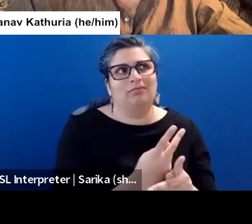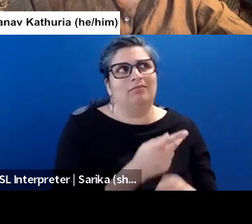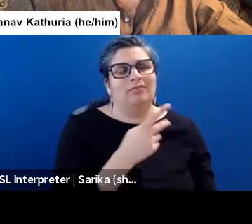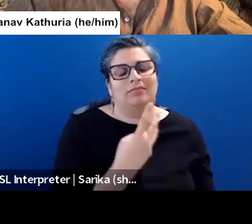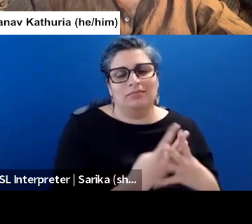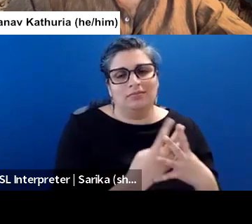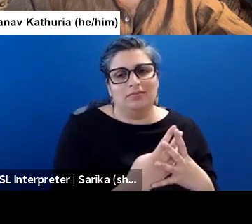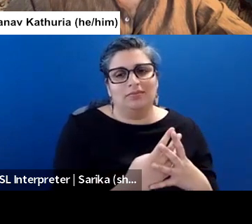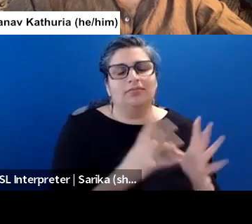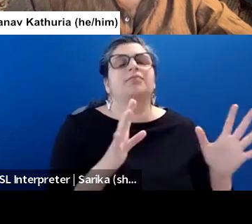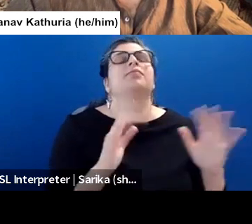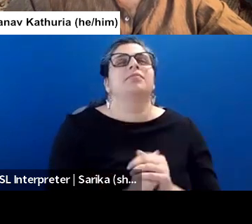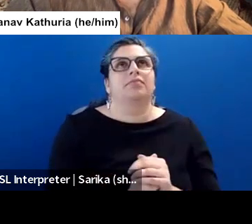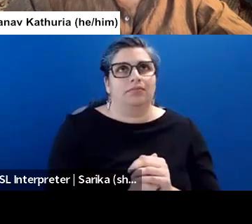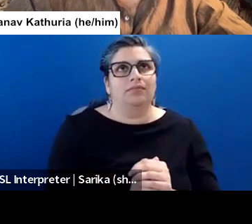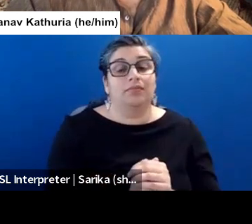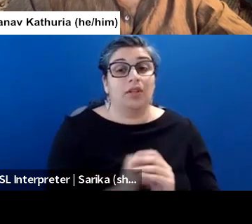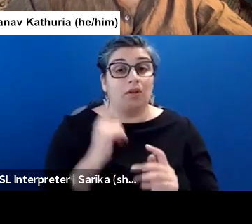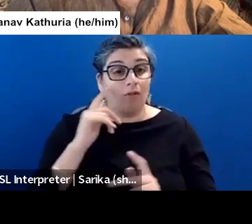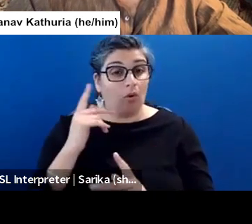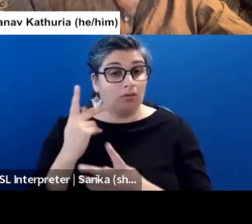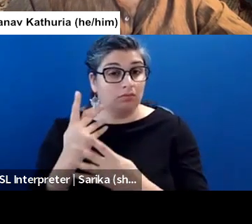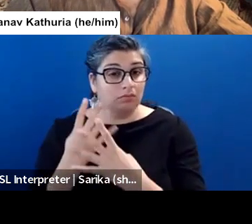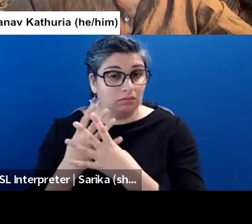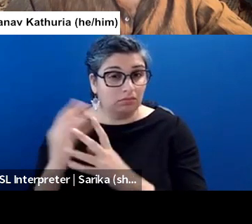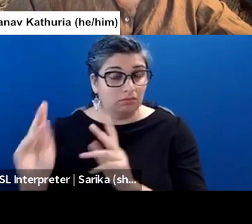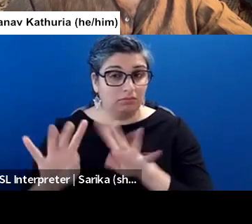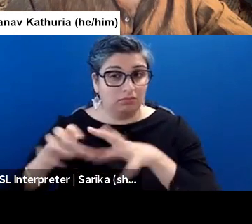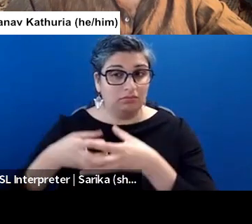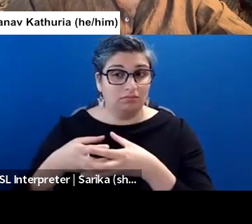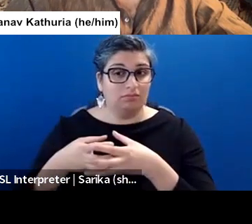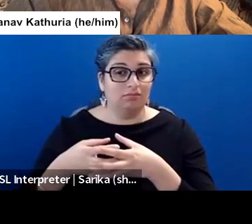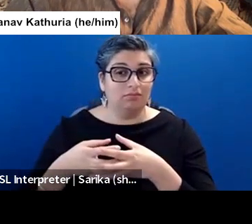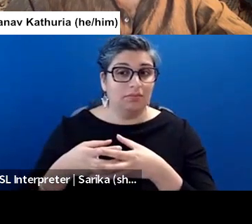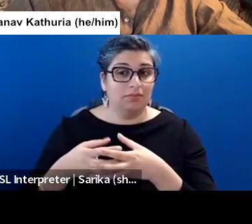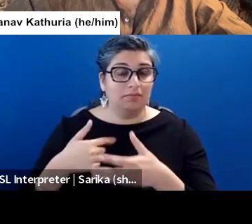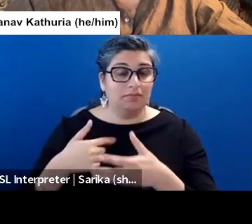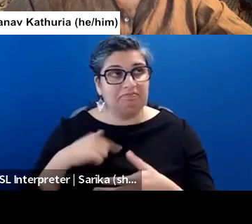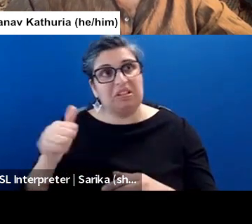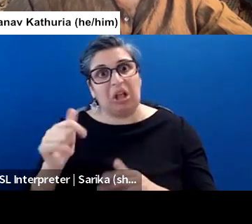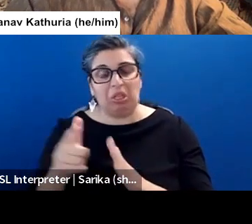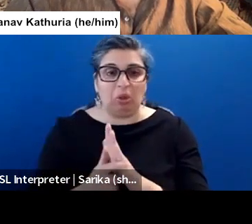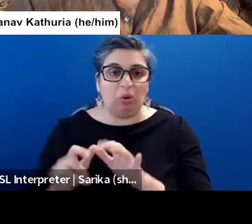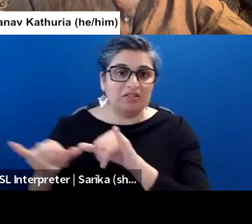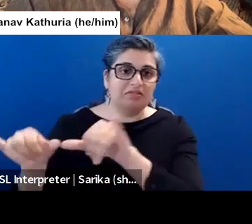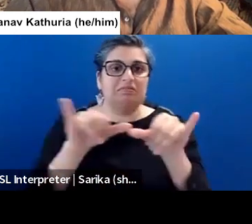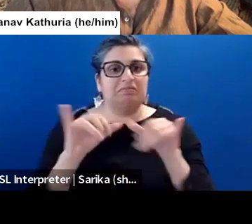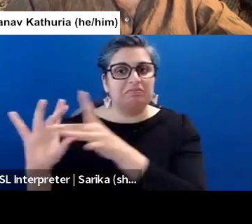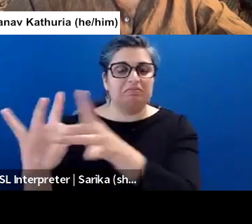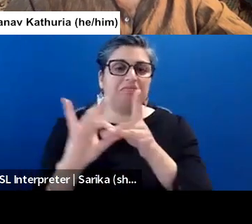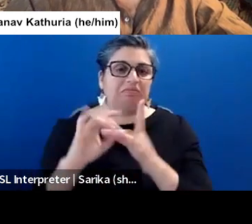In terms of folks in prisons, you know, I like many other lawyers, you know, dove